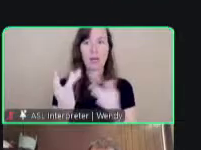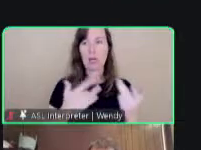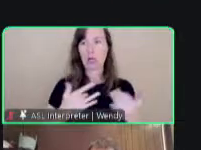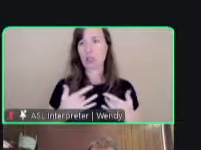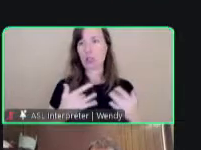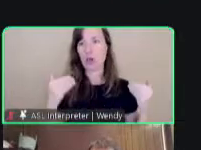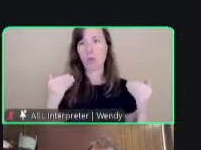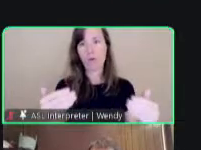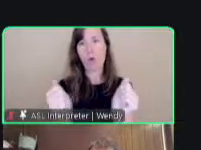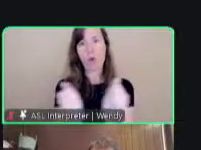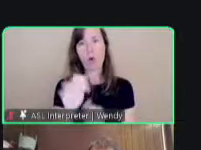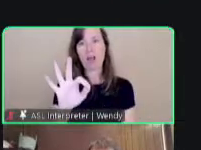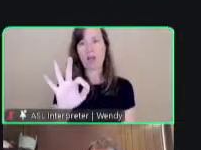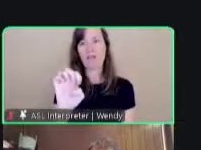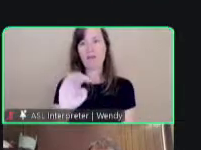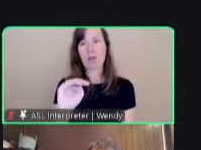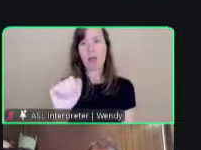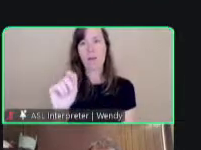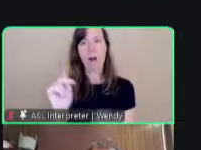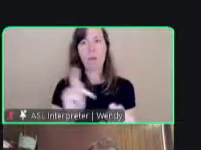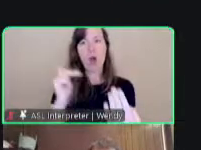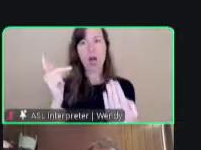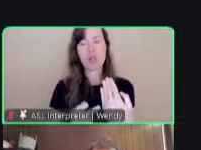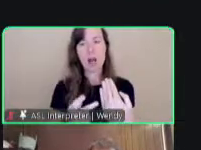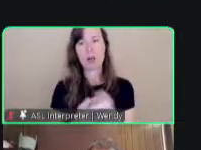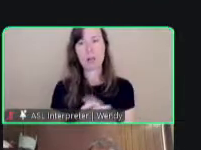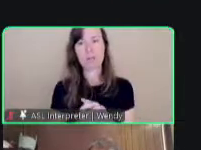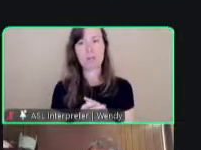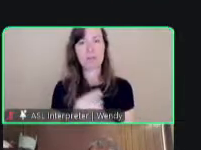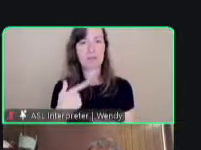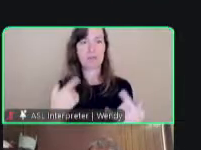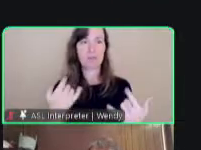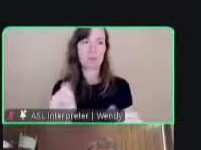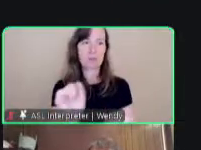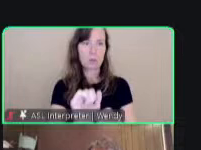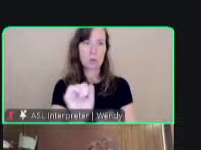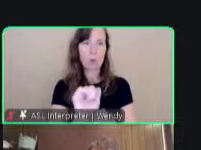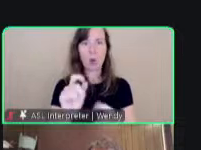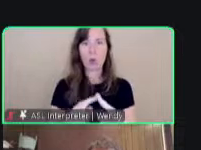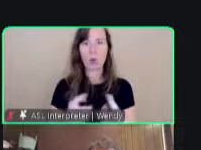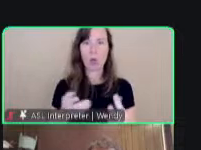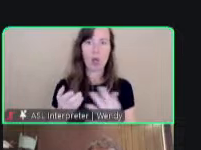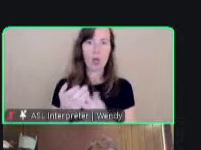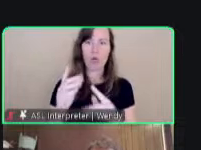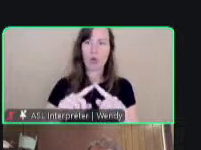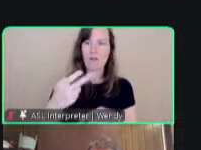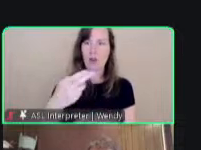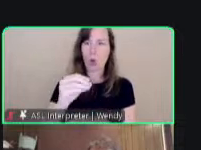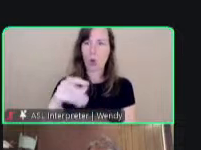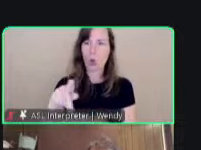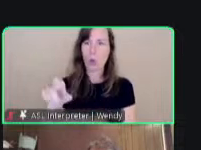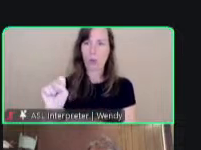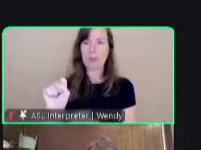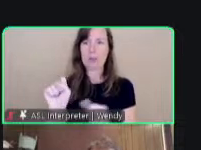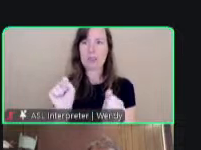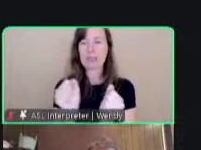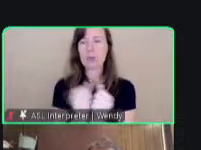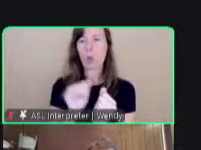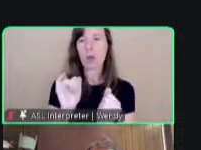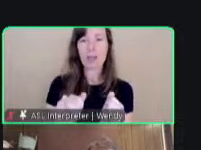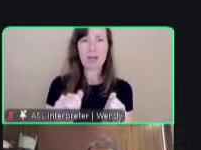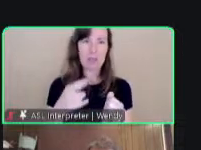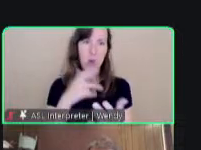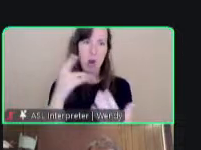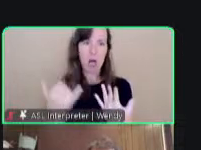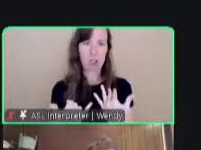this FEMA project. We're still working to get through the hoops with this FEMA project, but that did bring